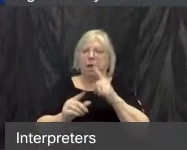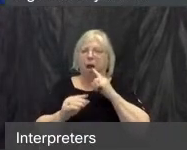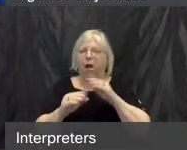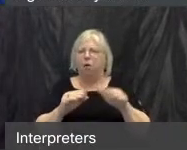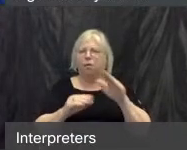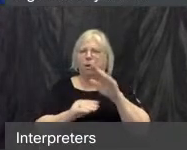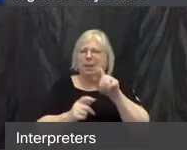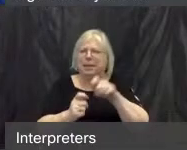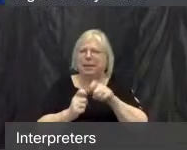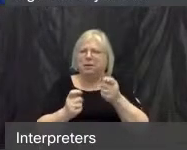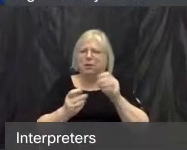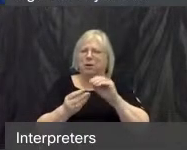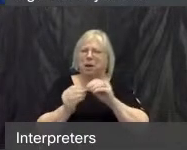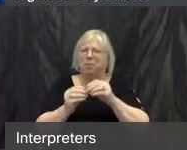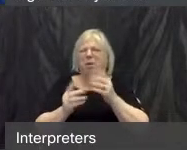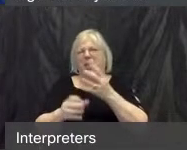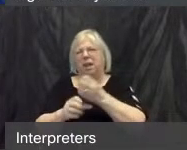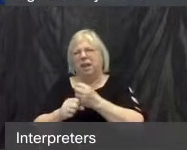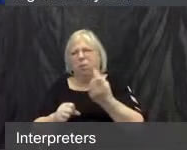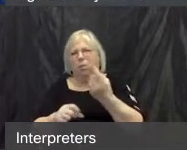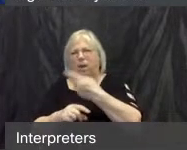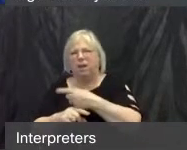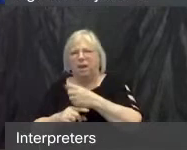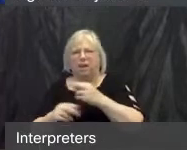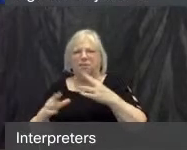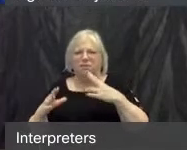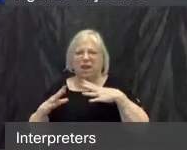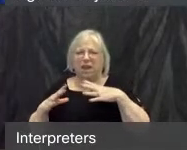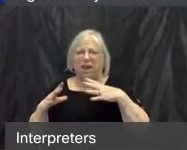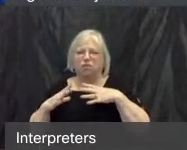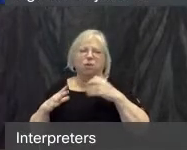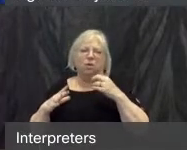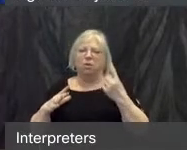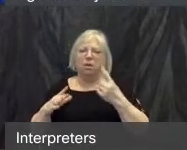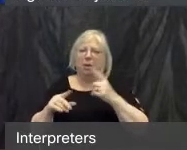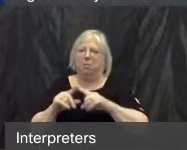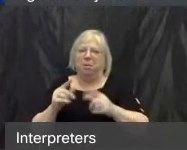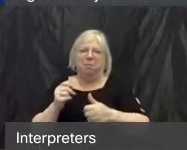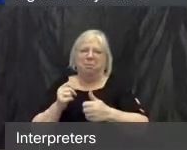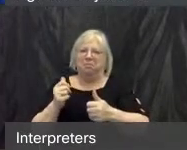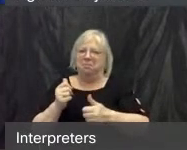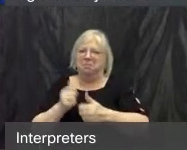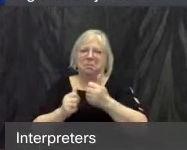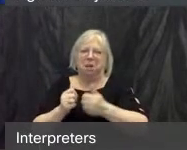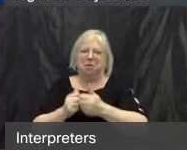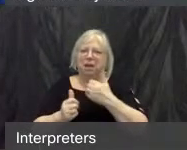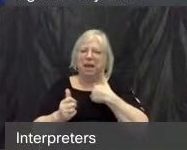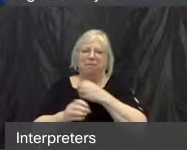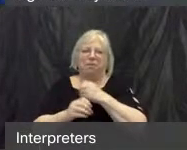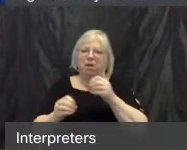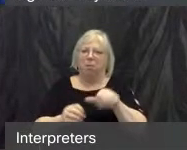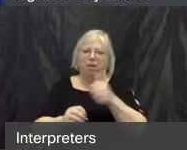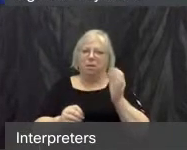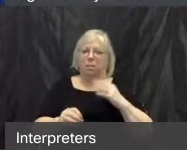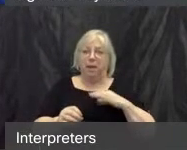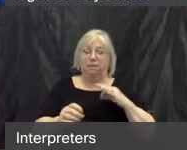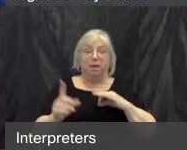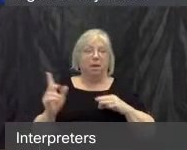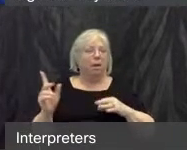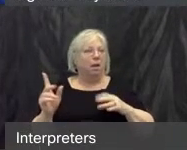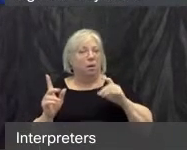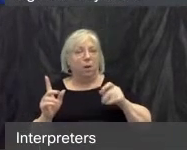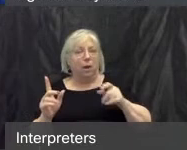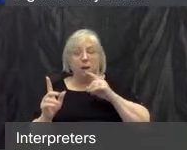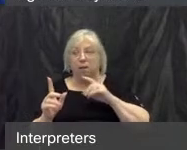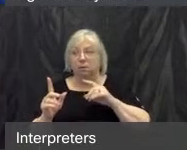number, they may get a day of vacation or something like that, but for the most part, there are no other benefits. Okay, well, then There's there no